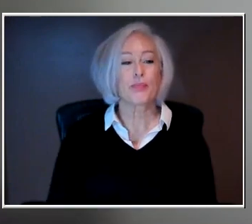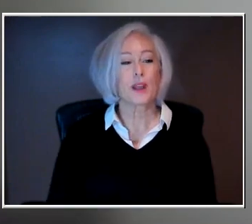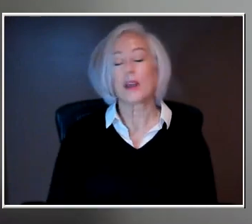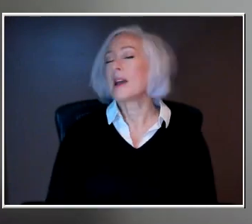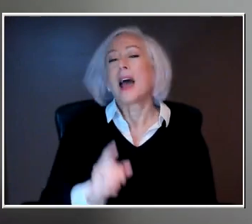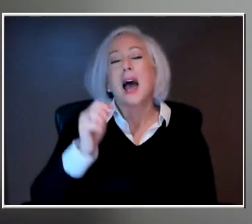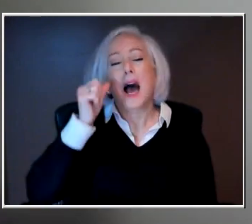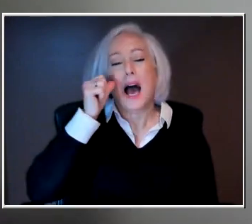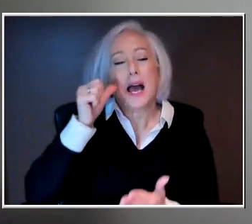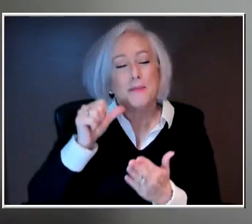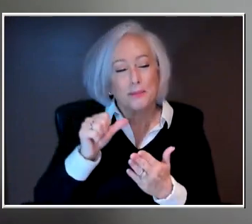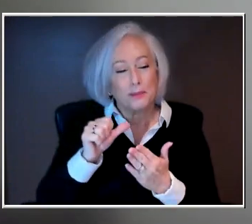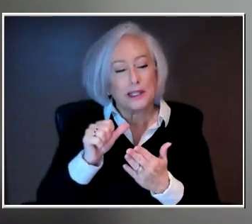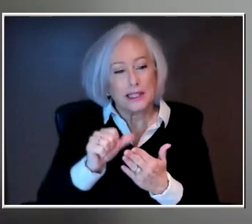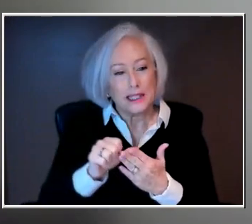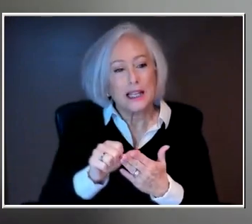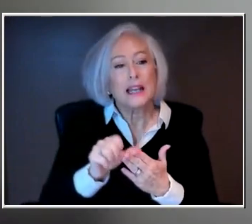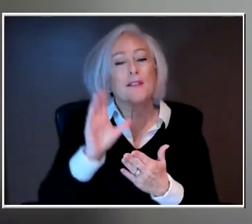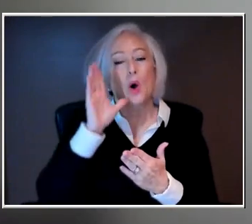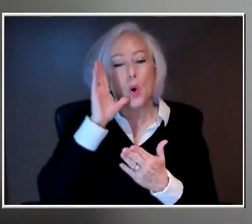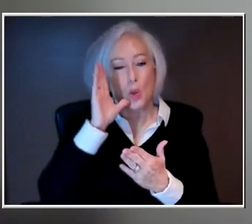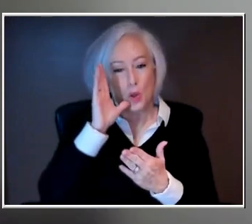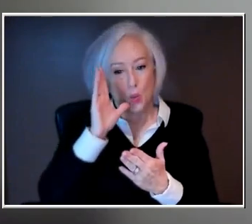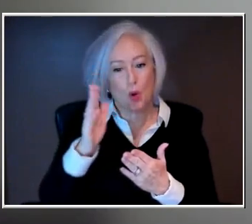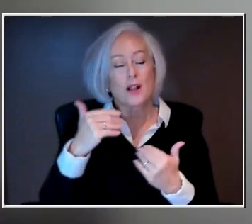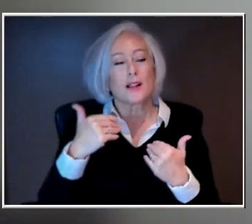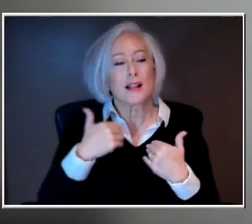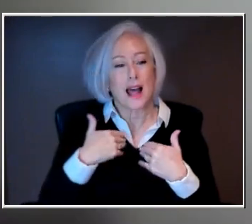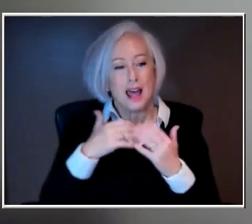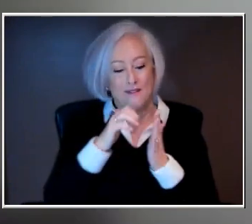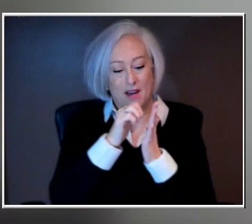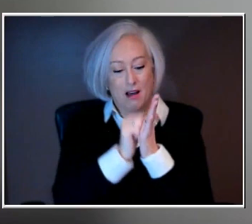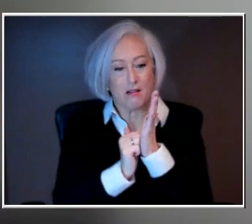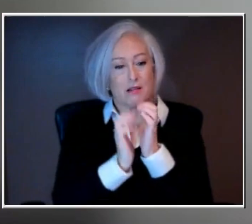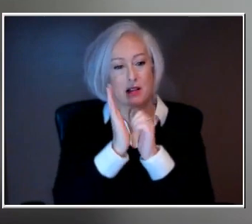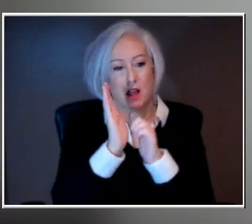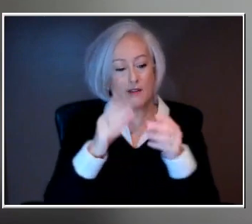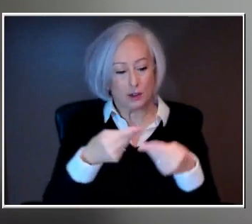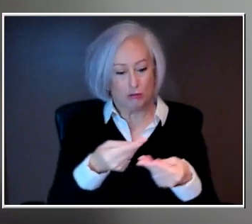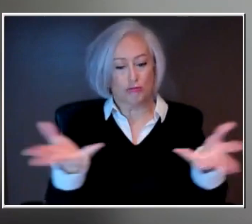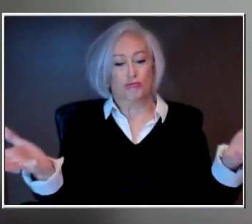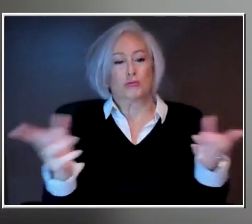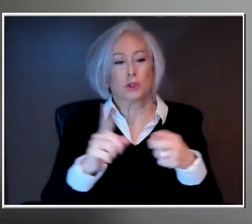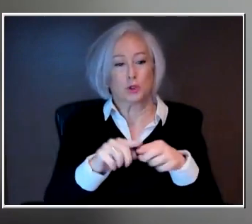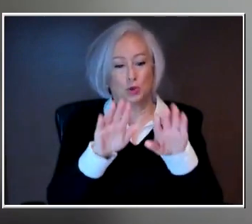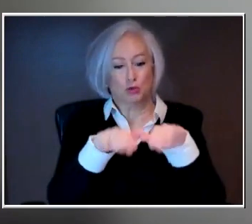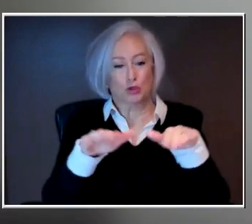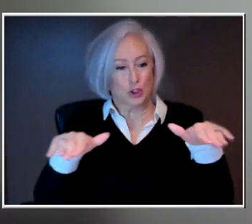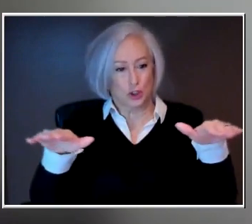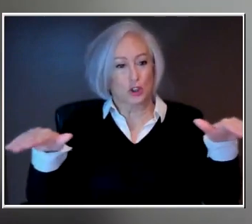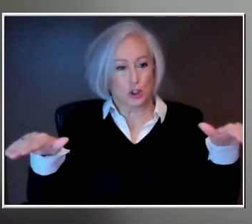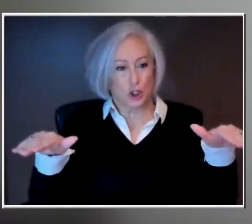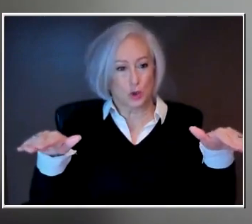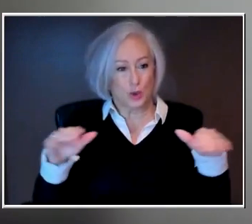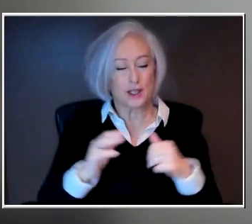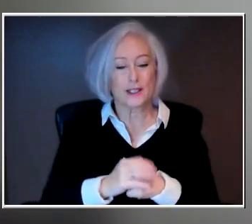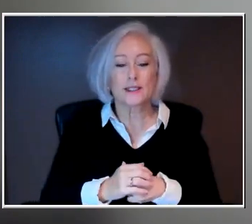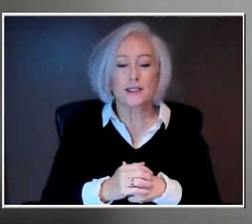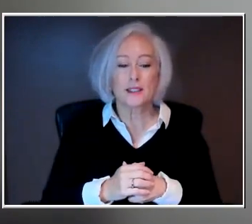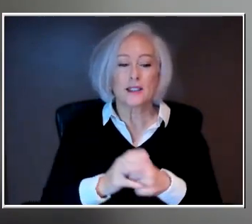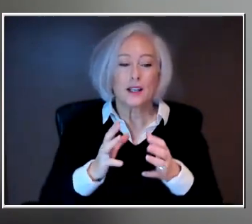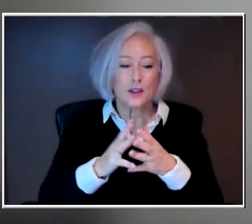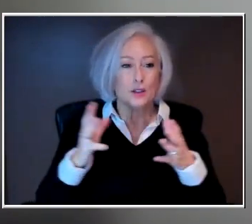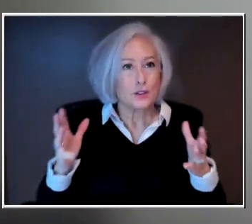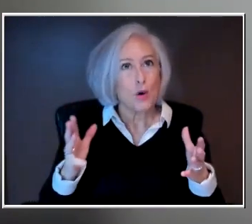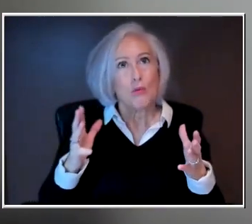have gloves to hand out to kids. With all the hubbub of bringing your